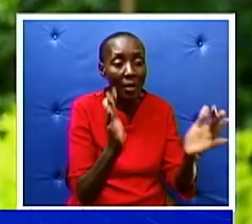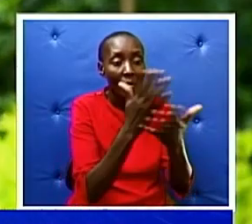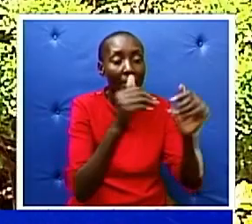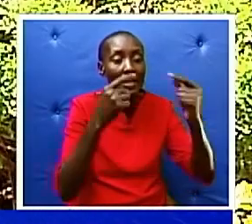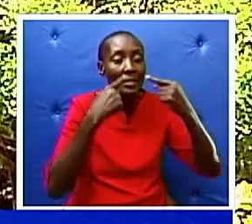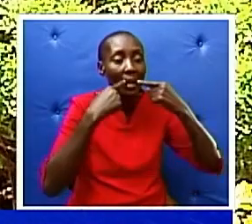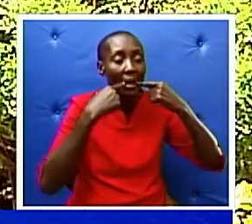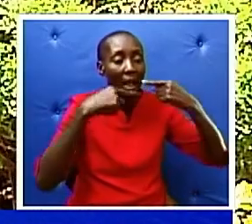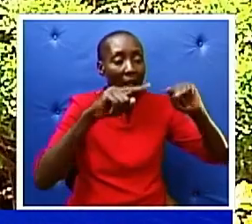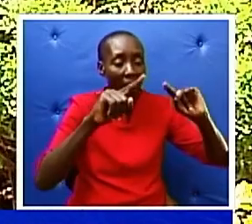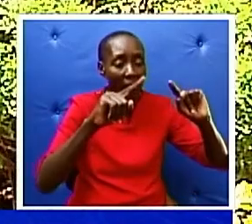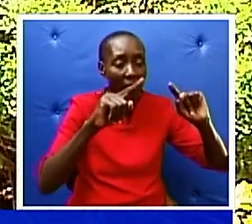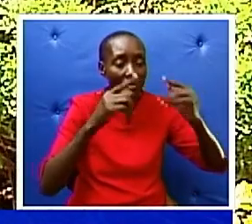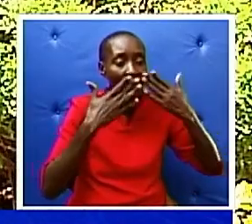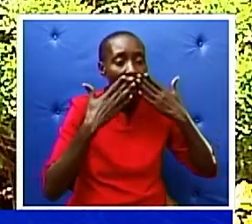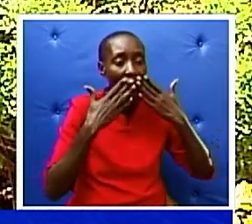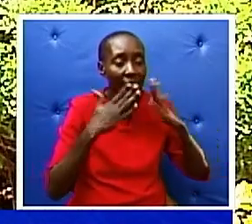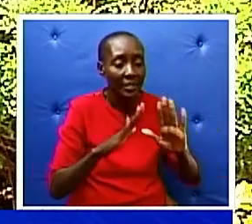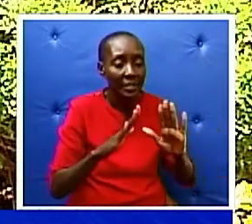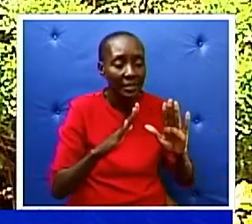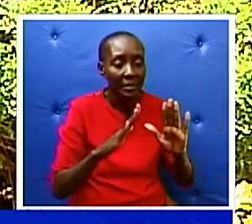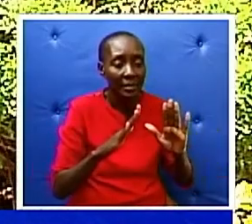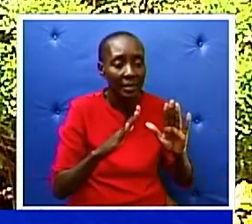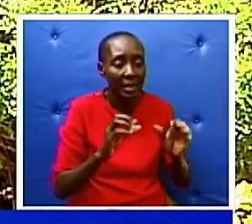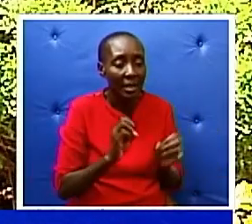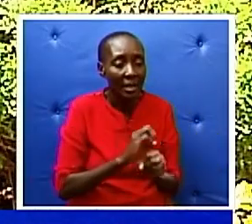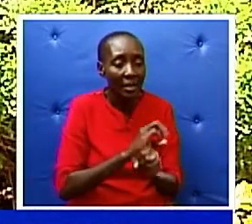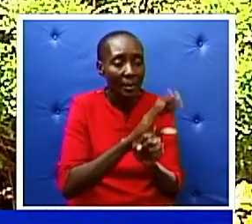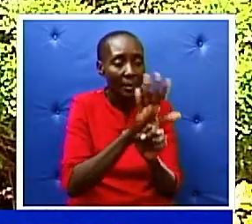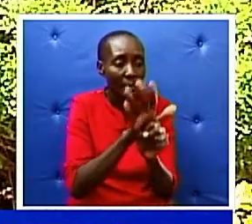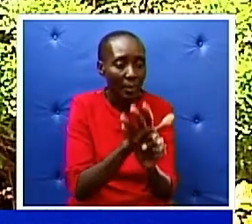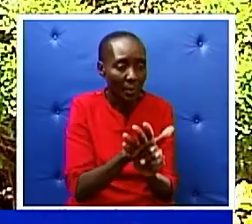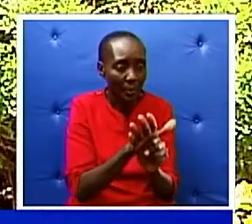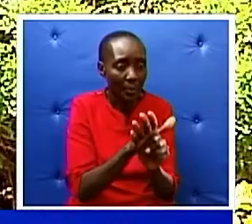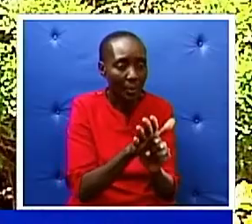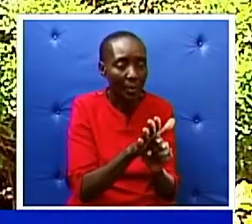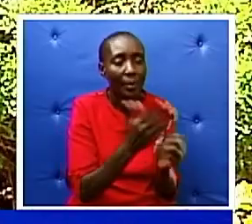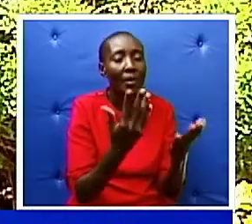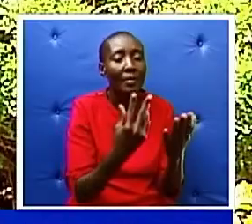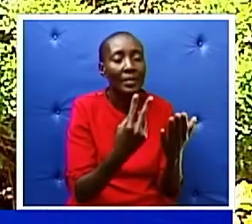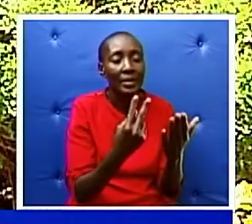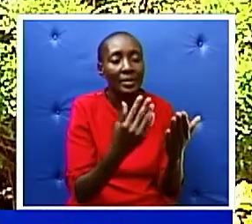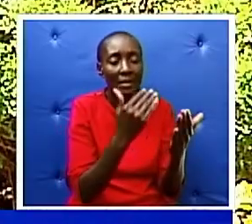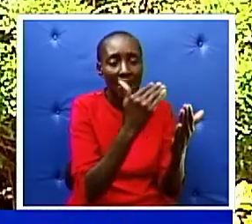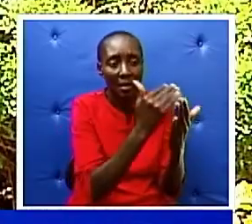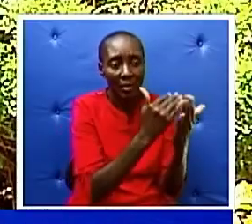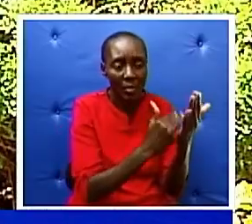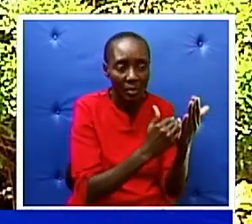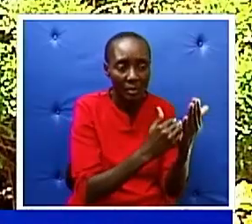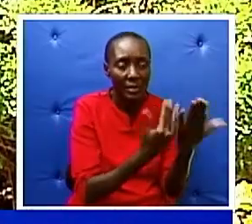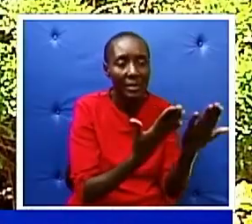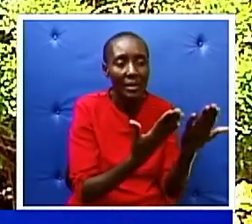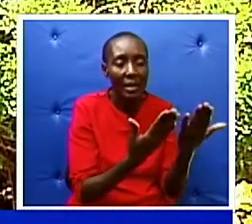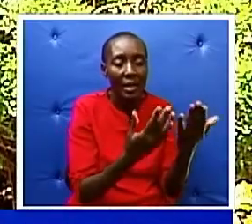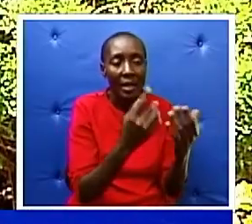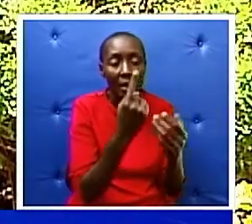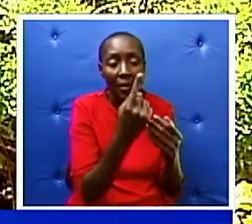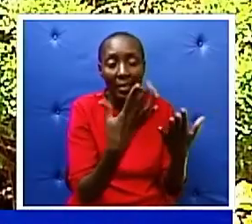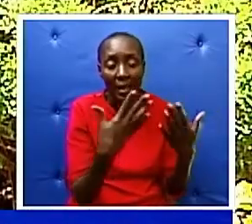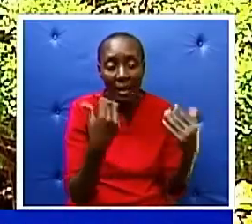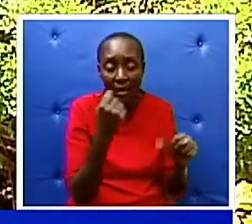announced measures for COVID during the third wave. And one of the things that he did was close